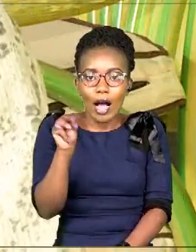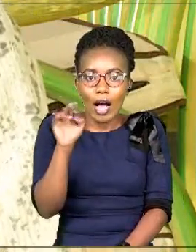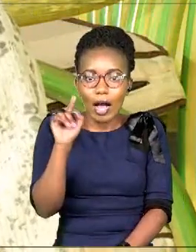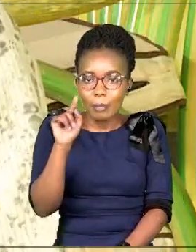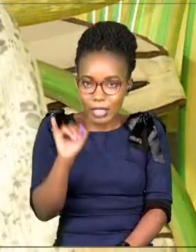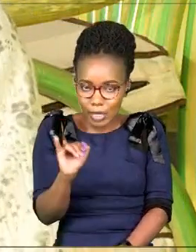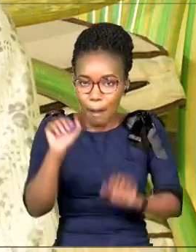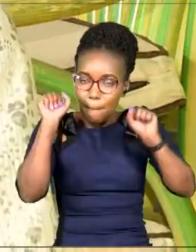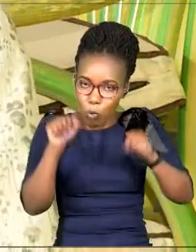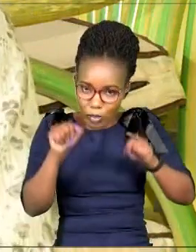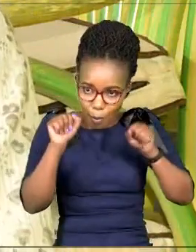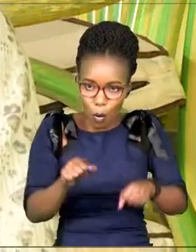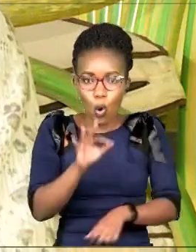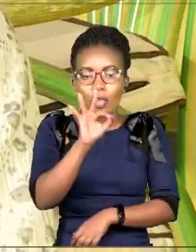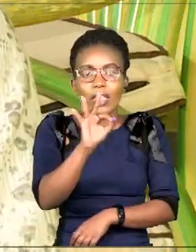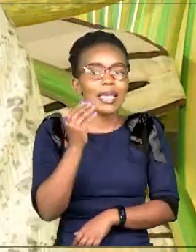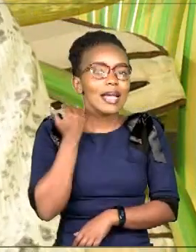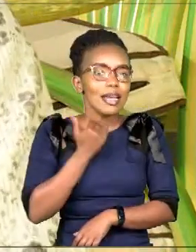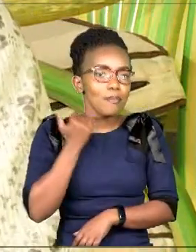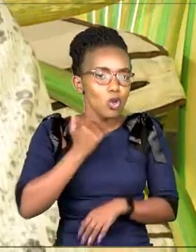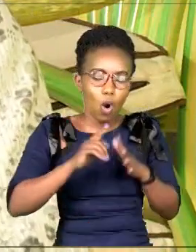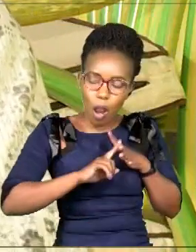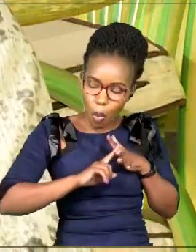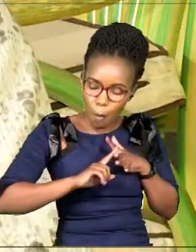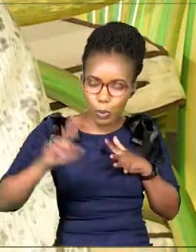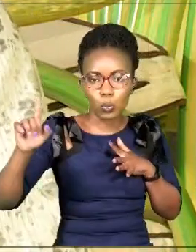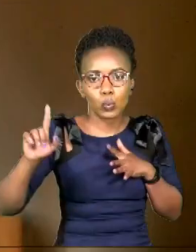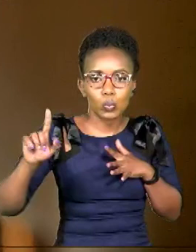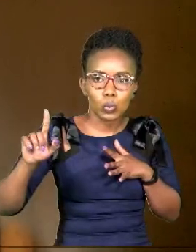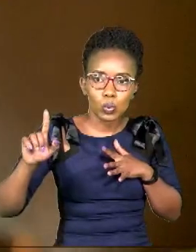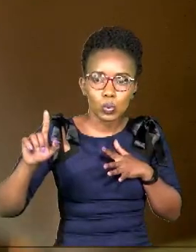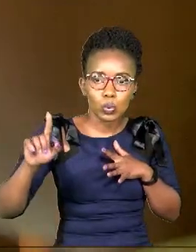possible for these 3 to escape.